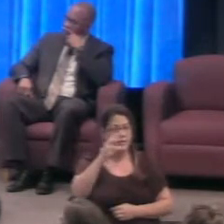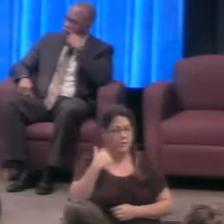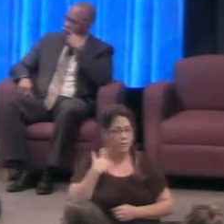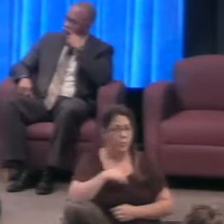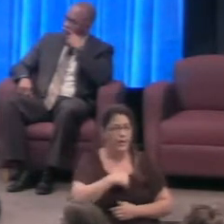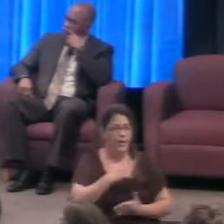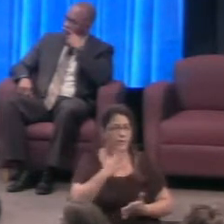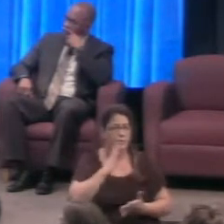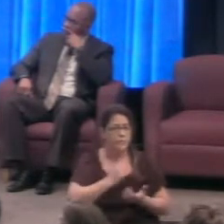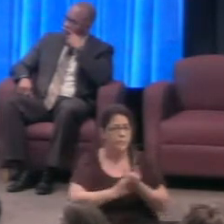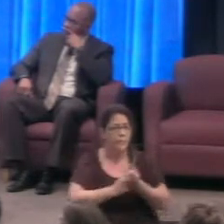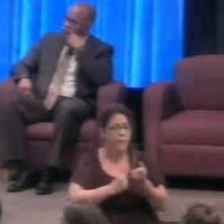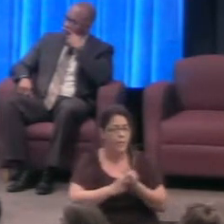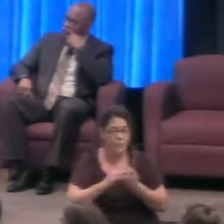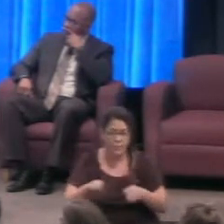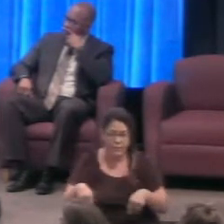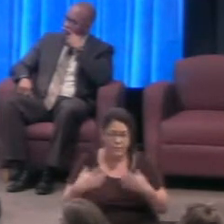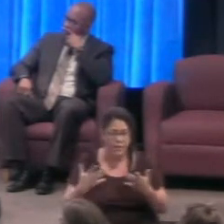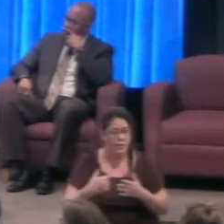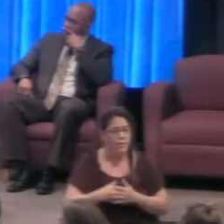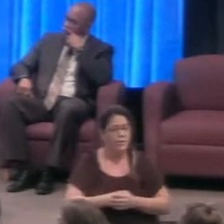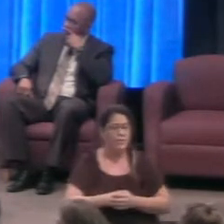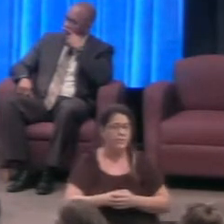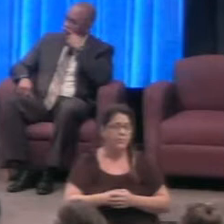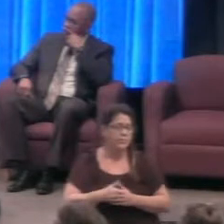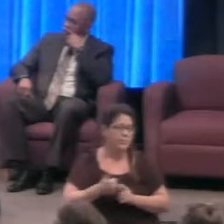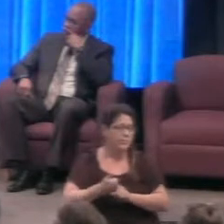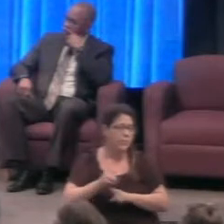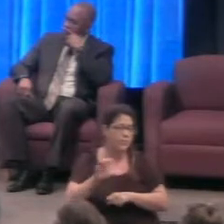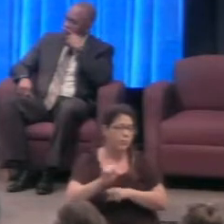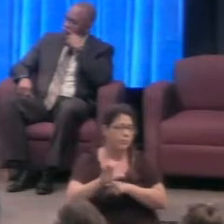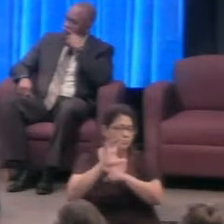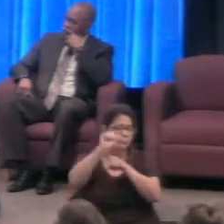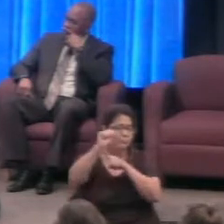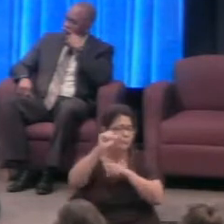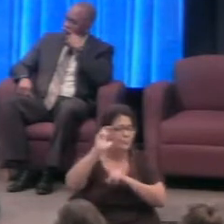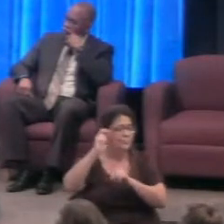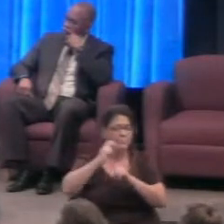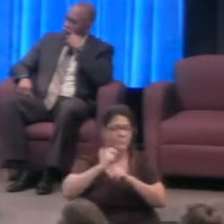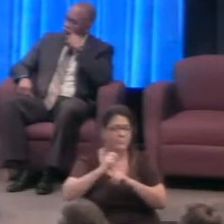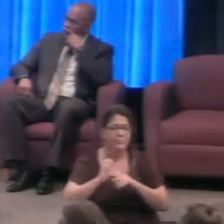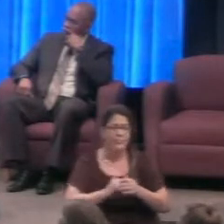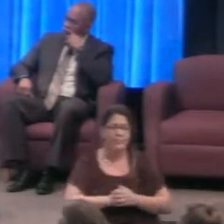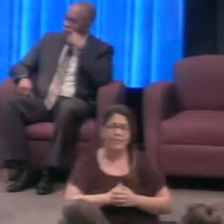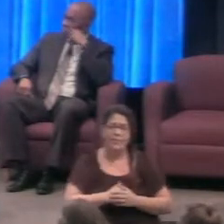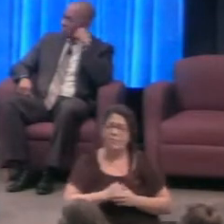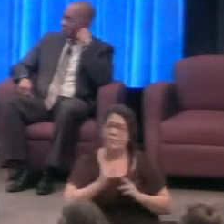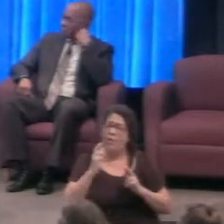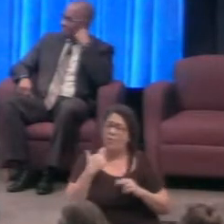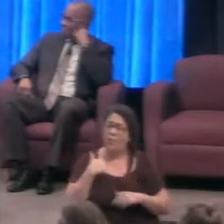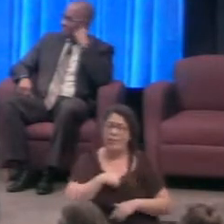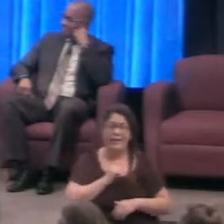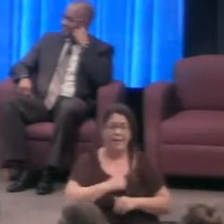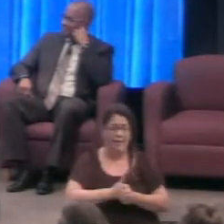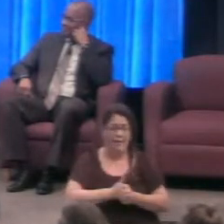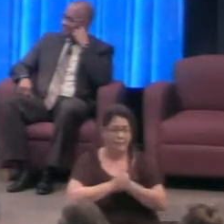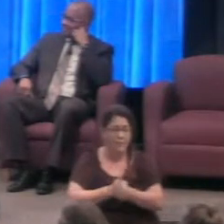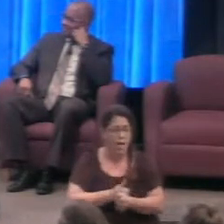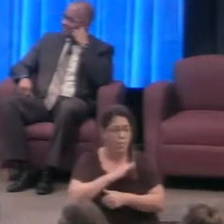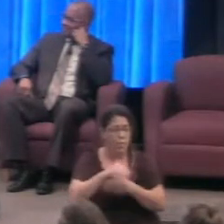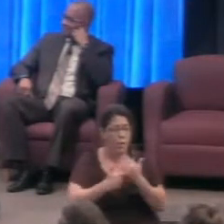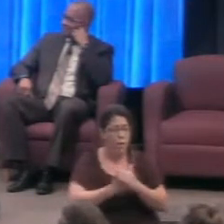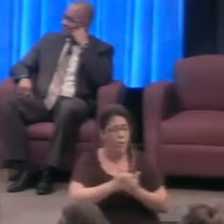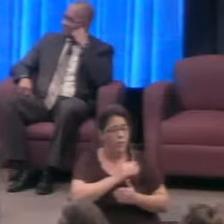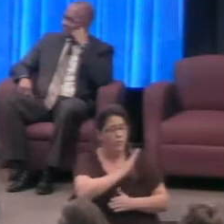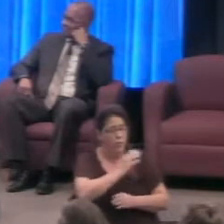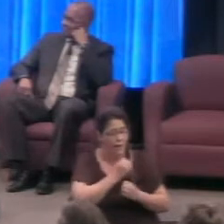to support you. You've done such a phenomenal job. We hope that we can follow in your footsteps and carry on the diplomatic